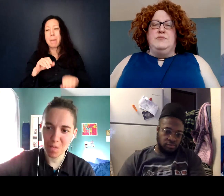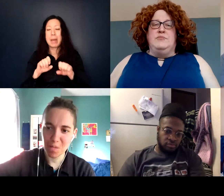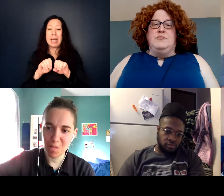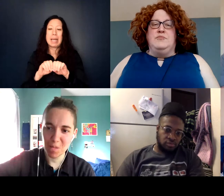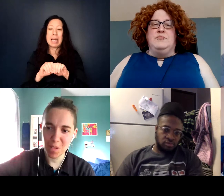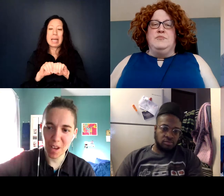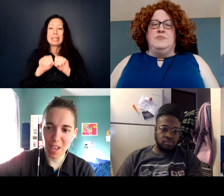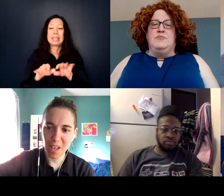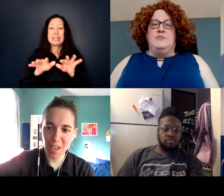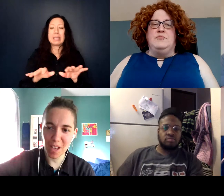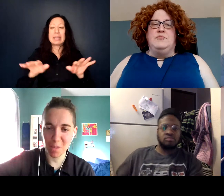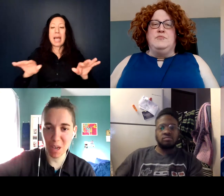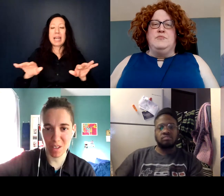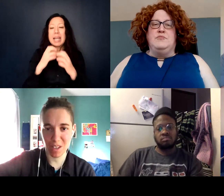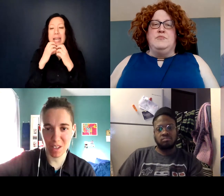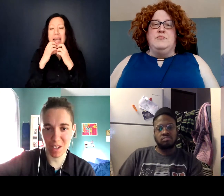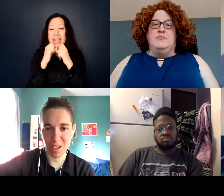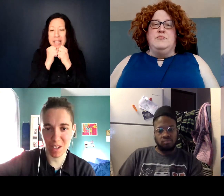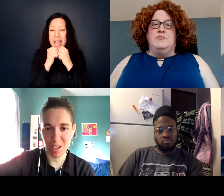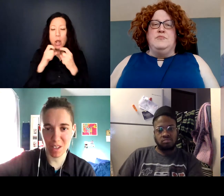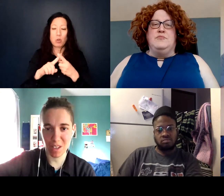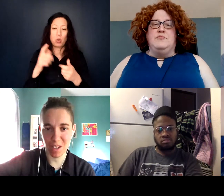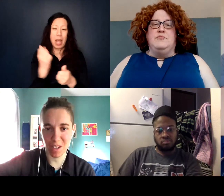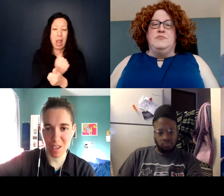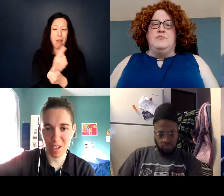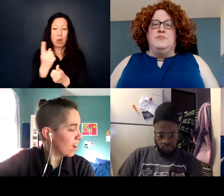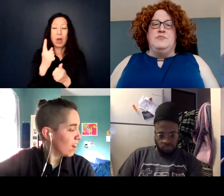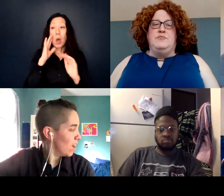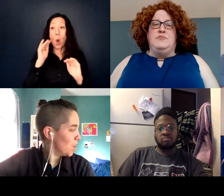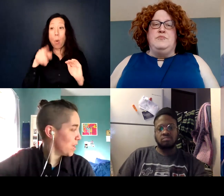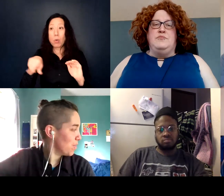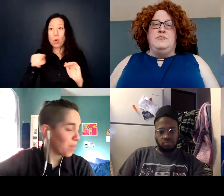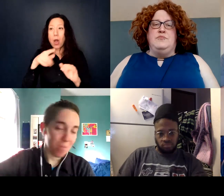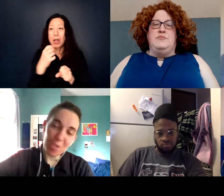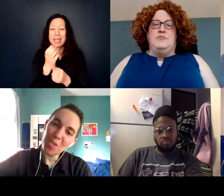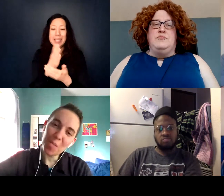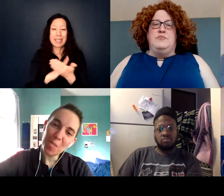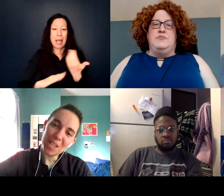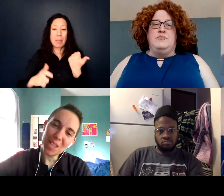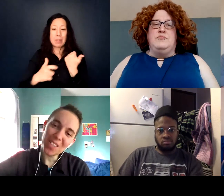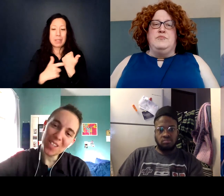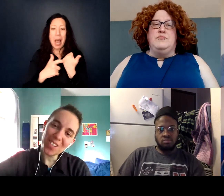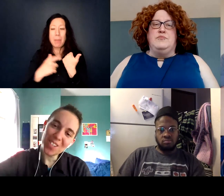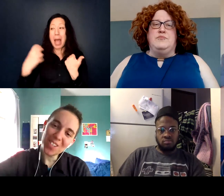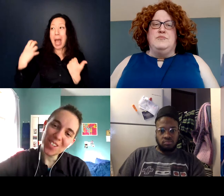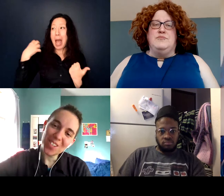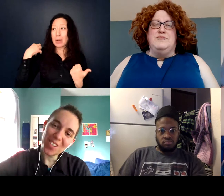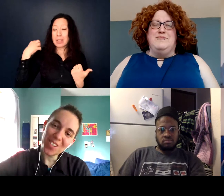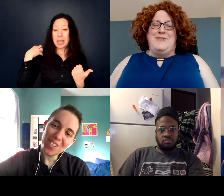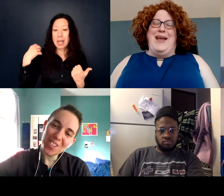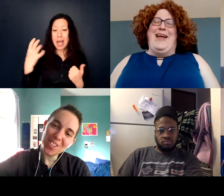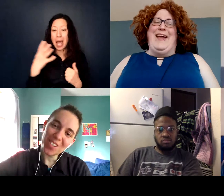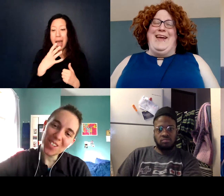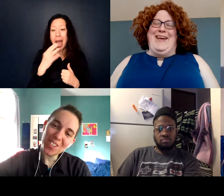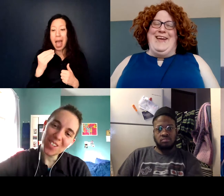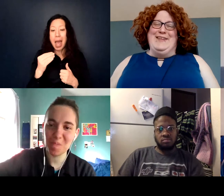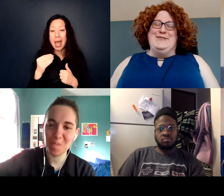I hope you get some time outside and away from transphobic legislation.